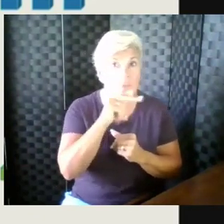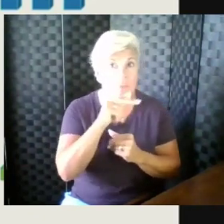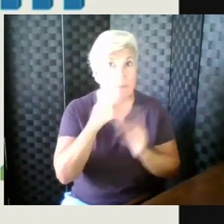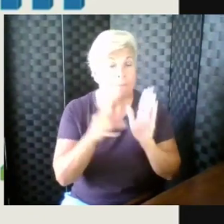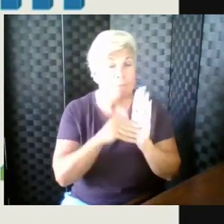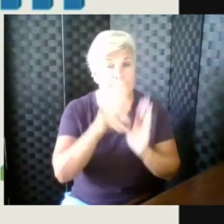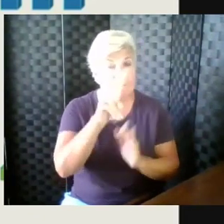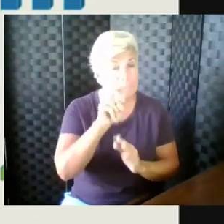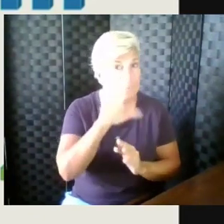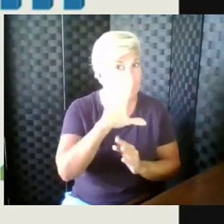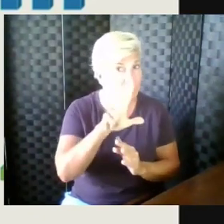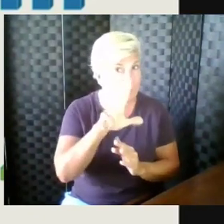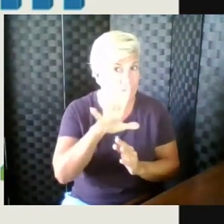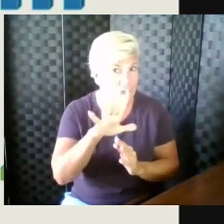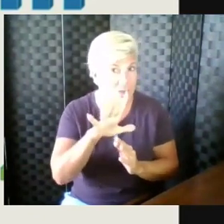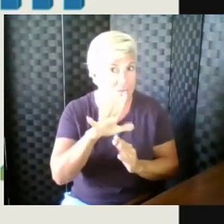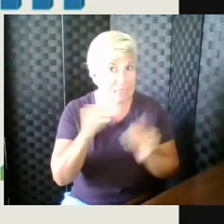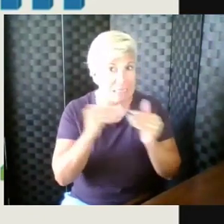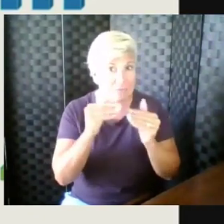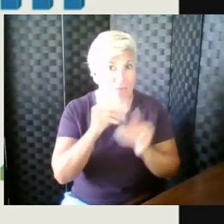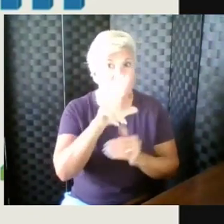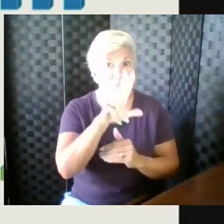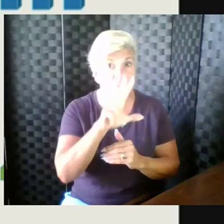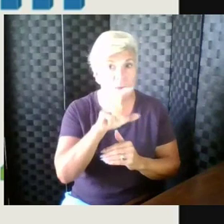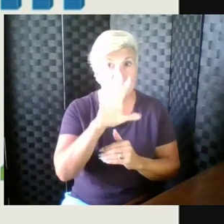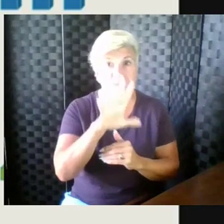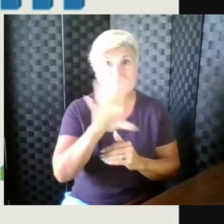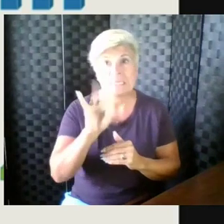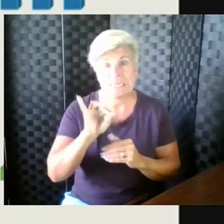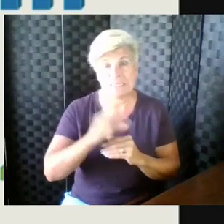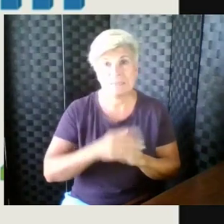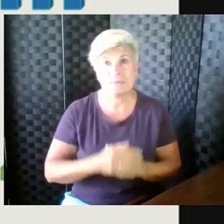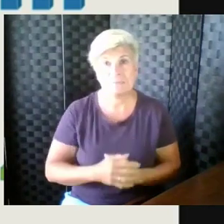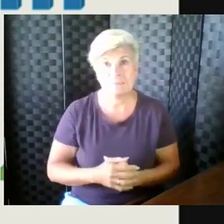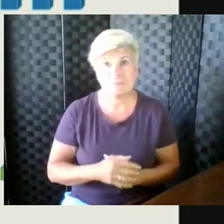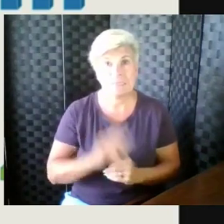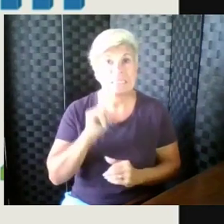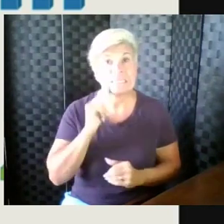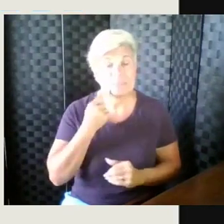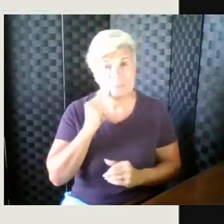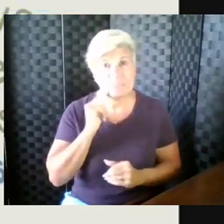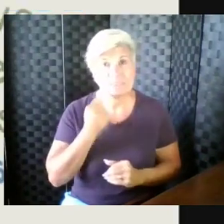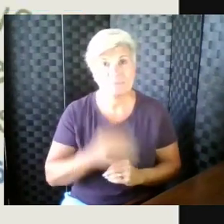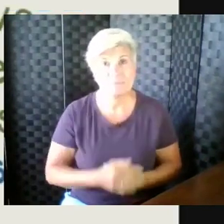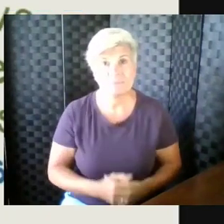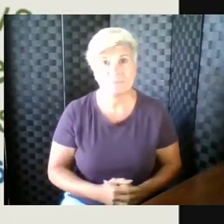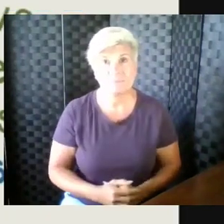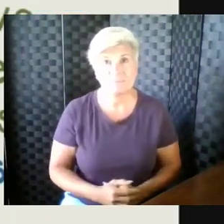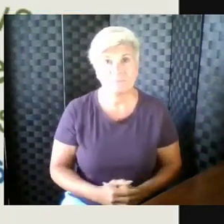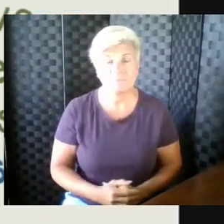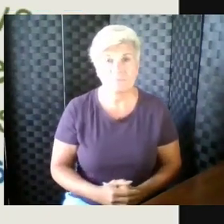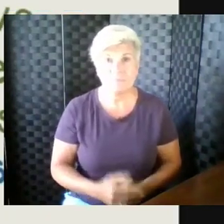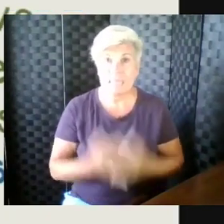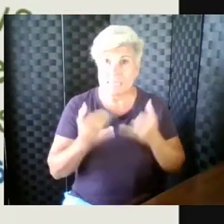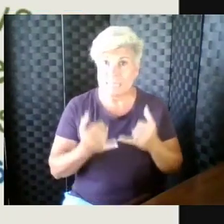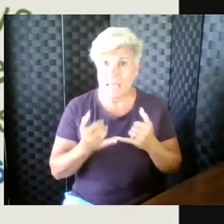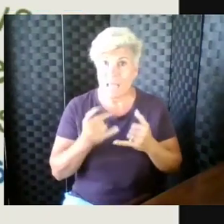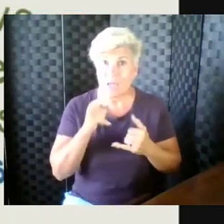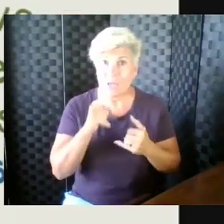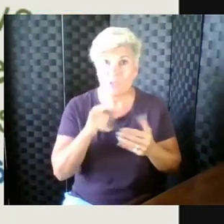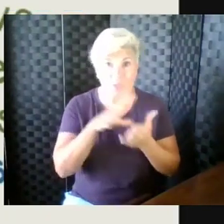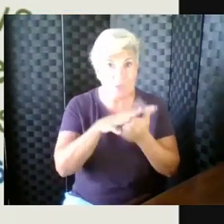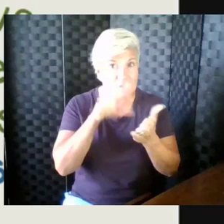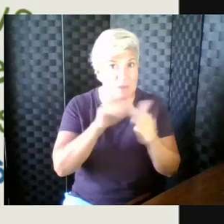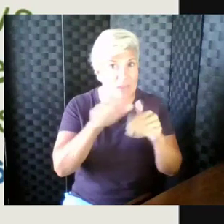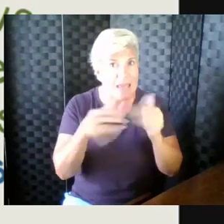123 plus 235 equals 358 jelly beans. In this lesson,